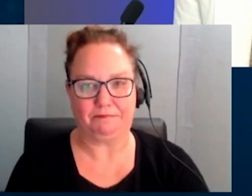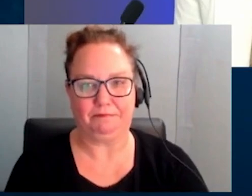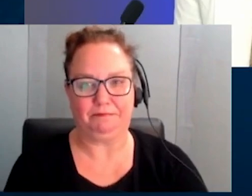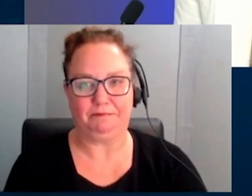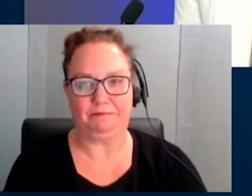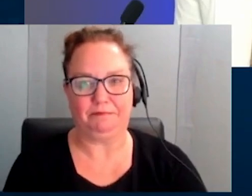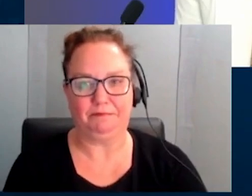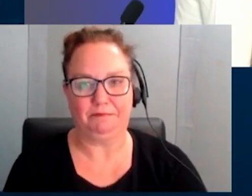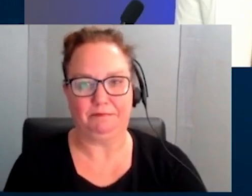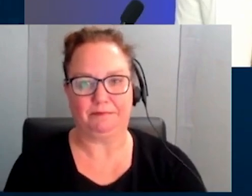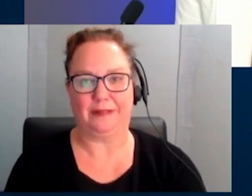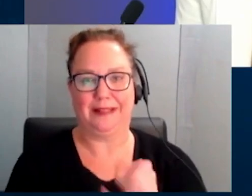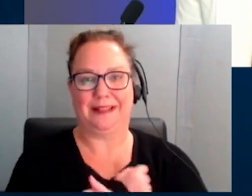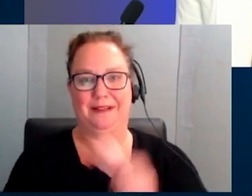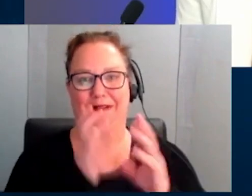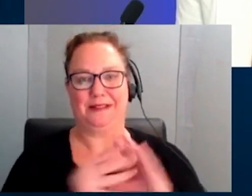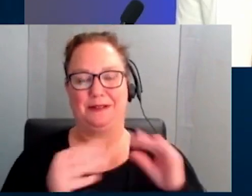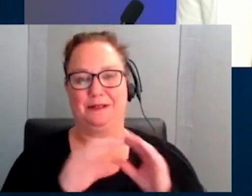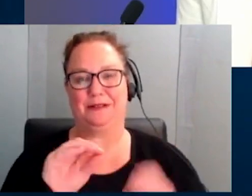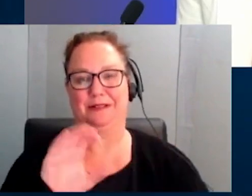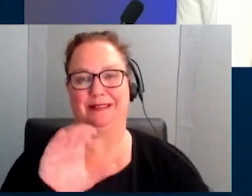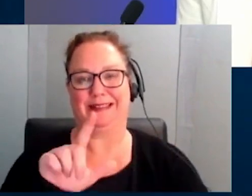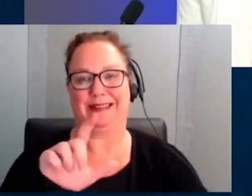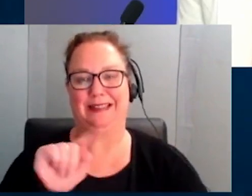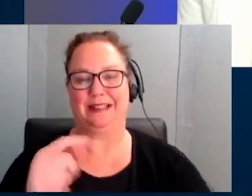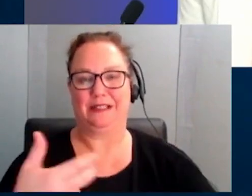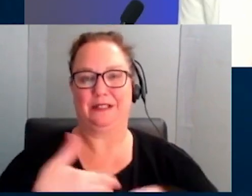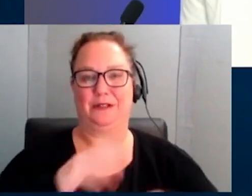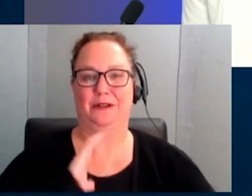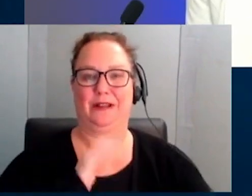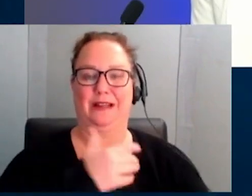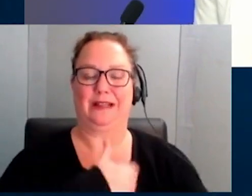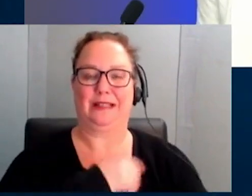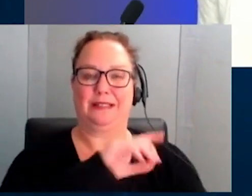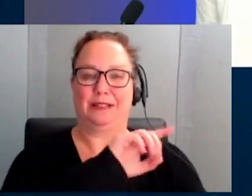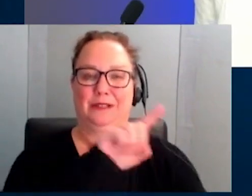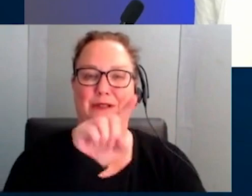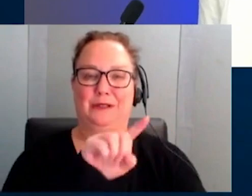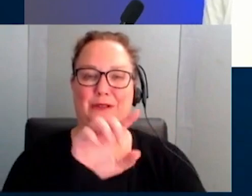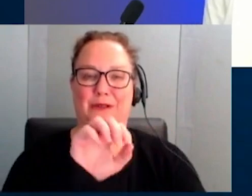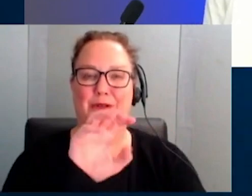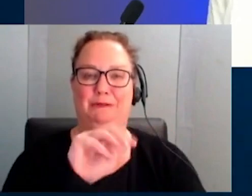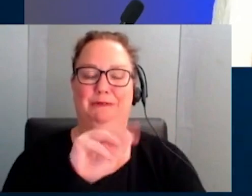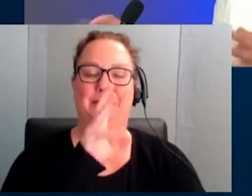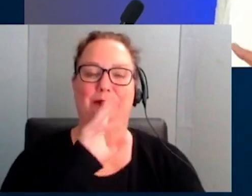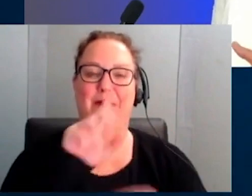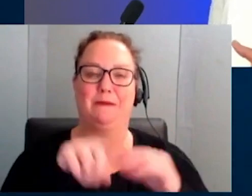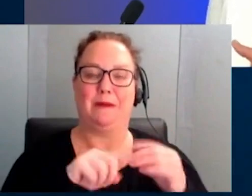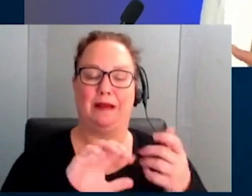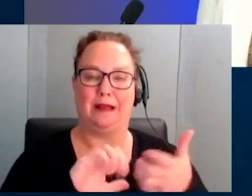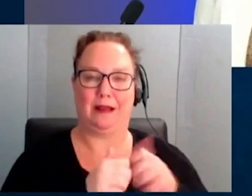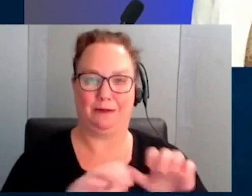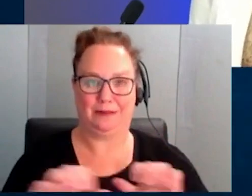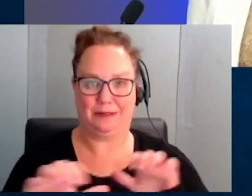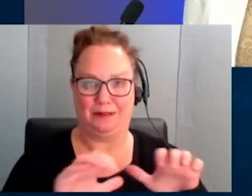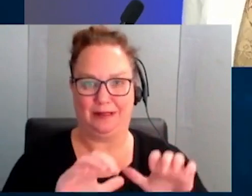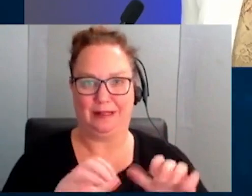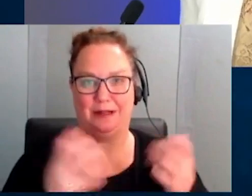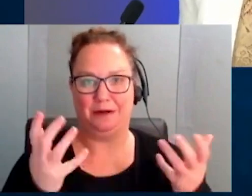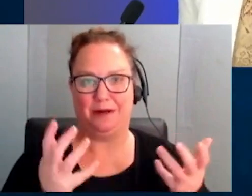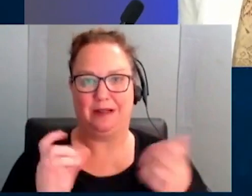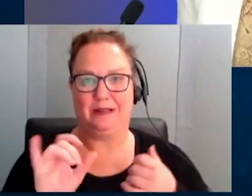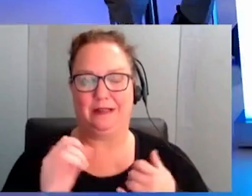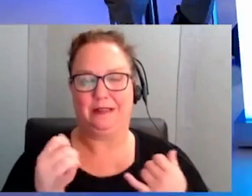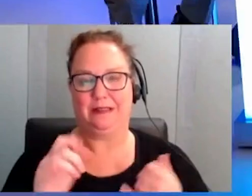Love that story. Clint Adams is joining us this morning via Zoom to talk about how he is doing. We are also joined here in studio with Dr.